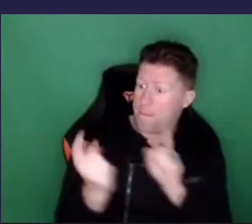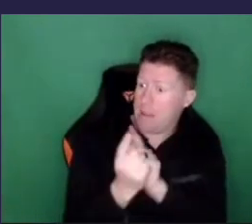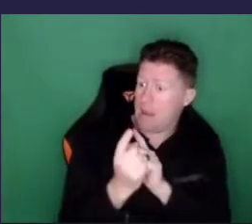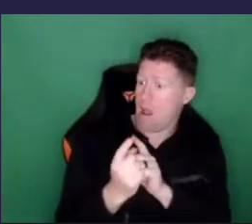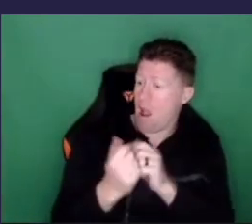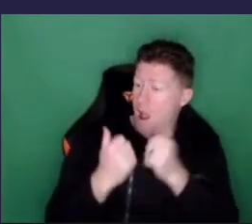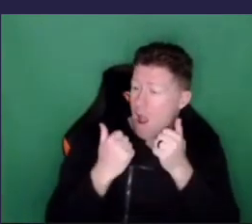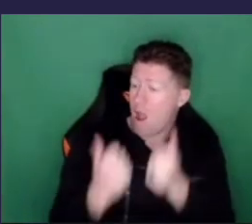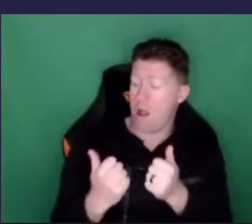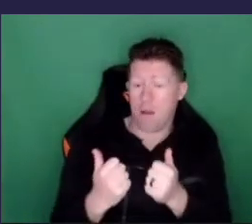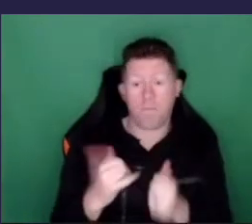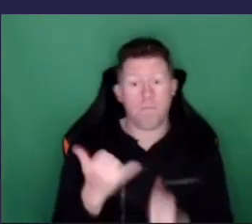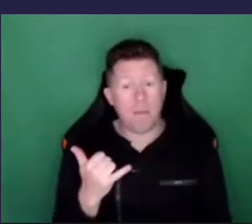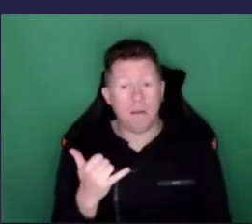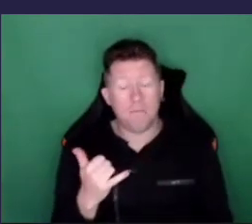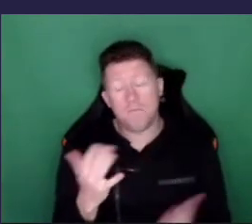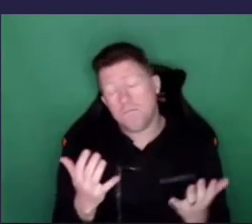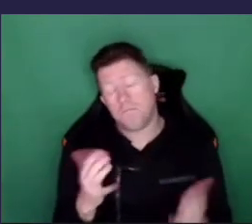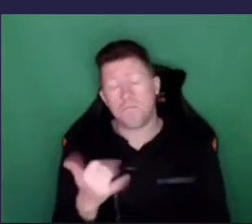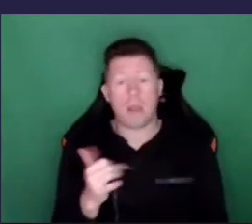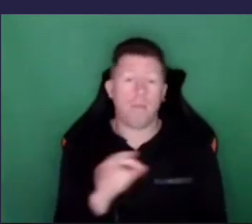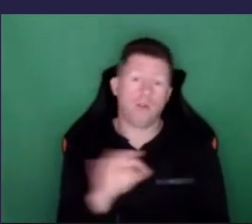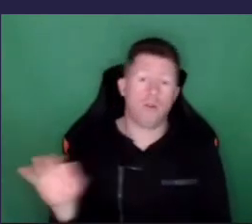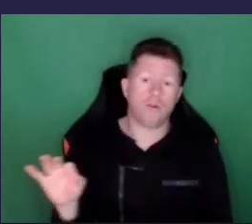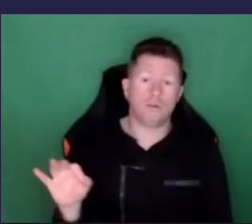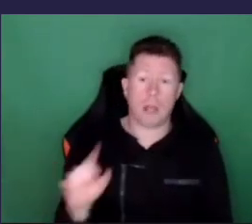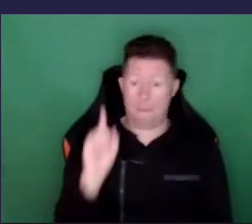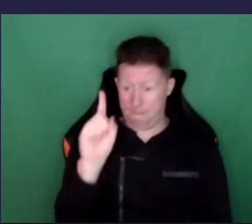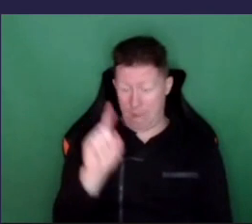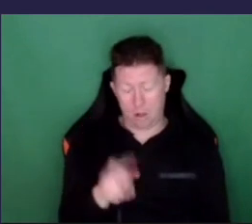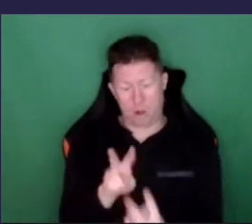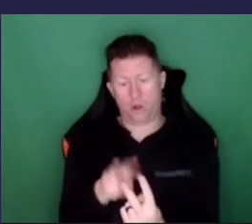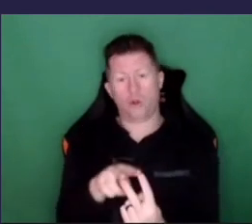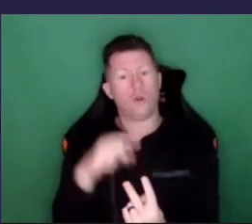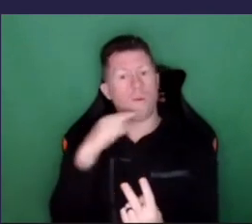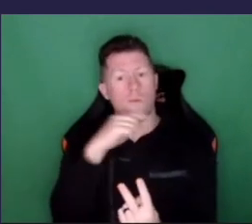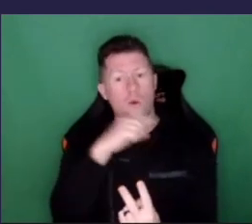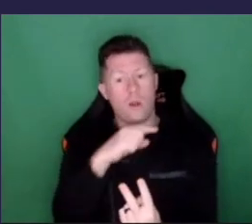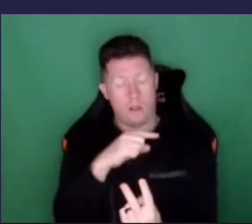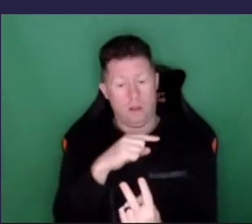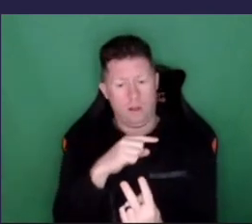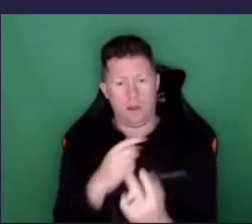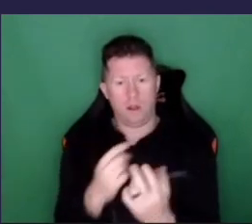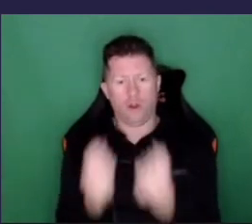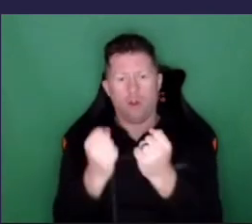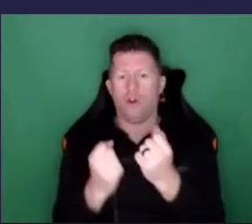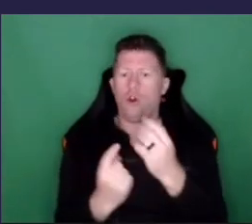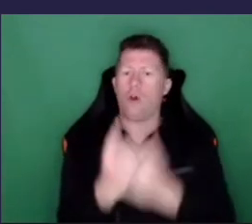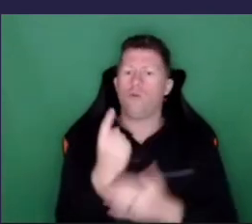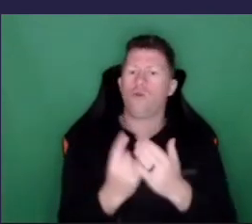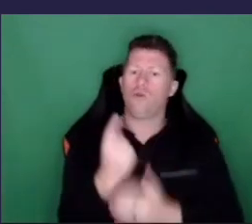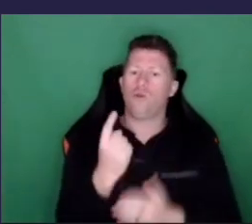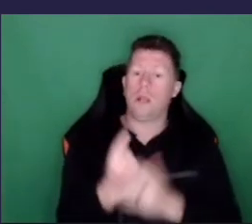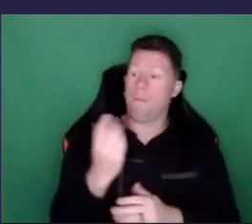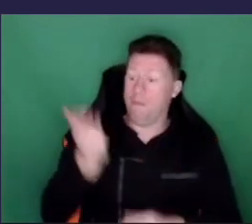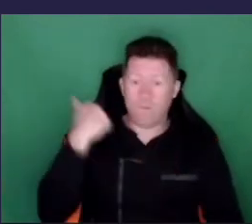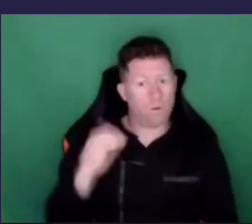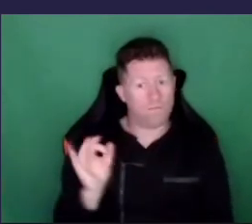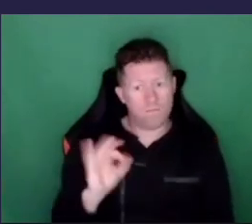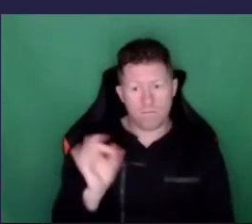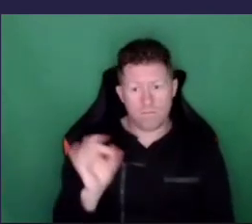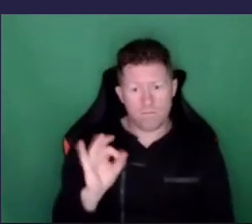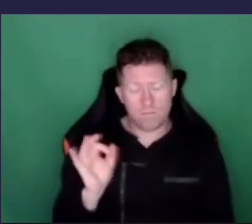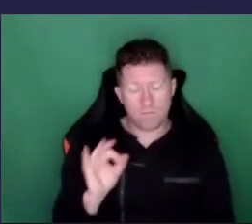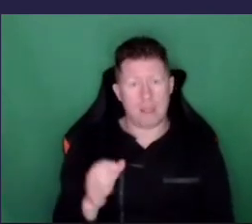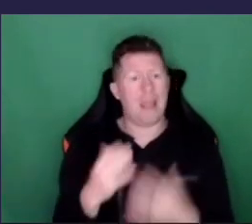these two boys had some opportunities that they didn't have before. They had a valued role, learning